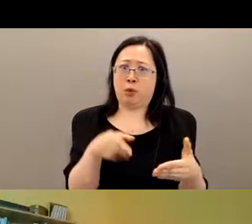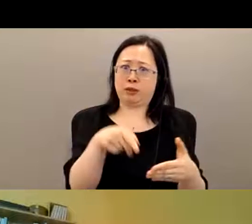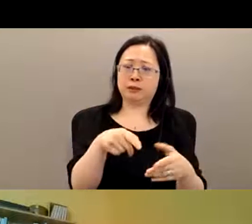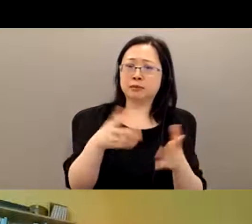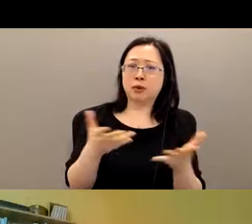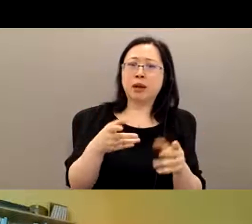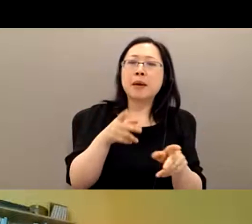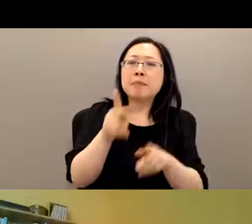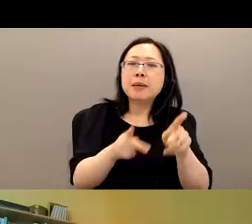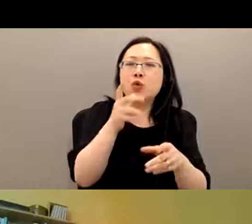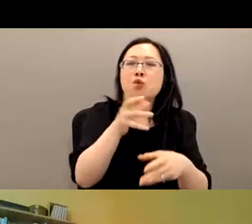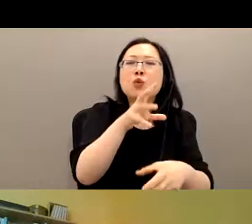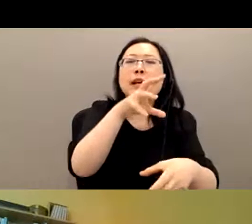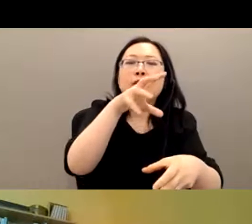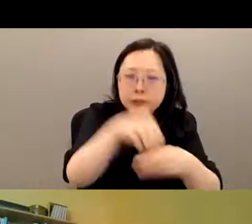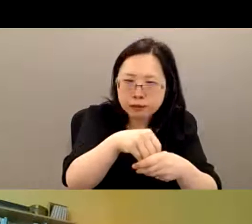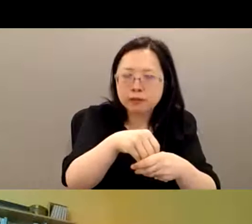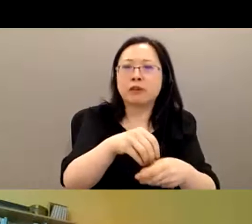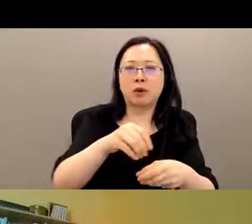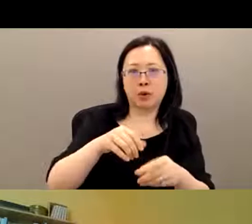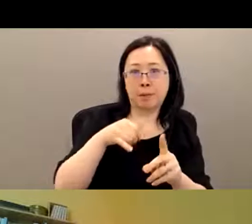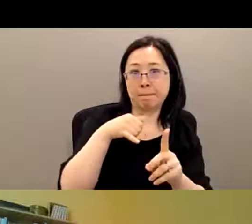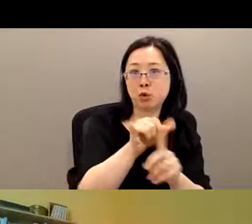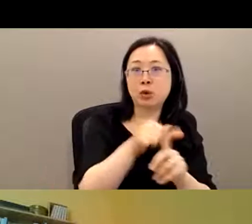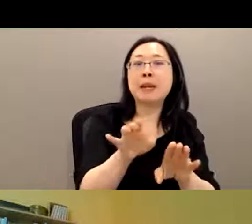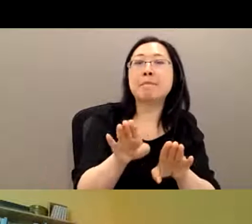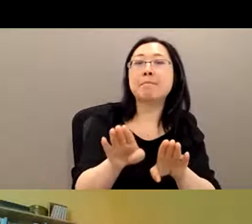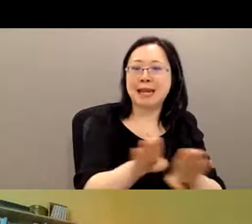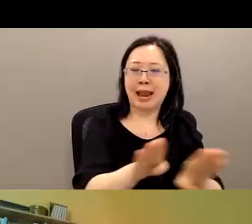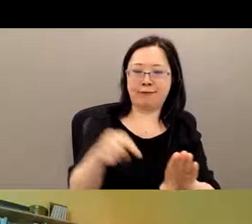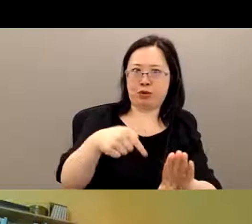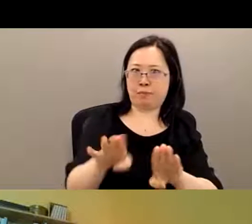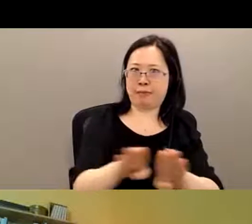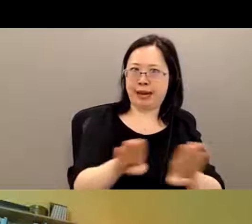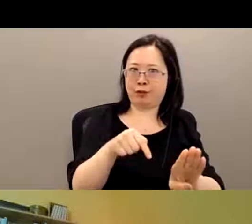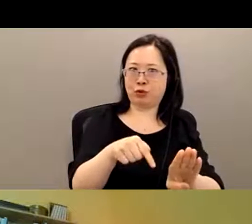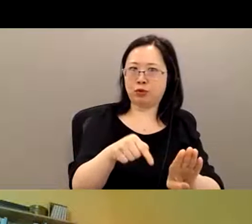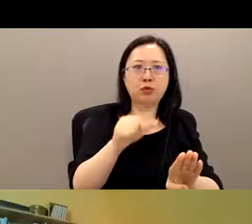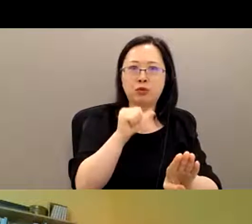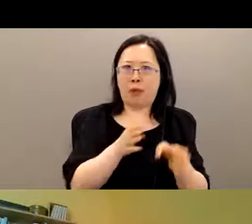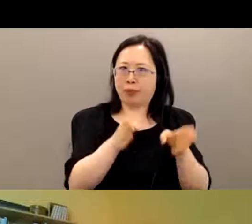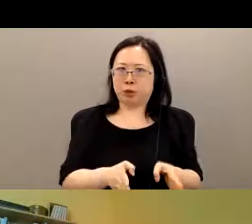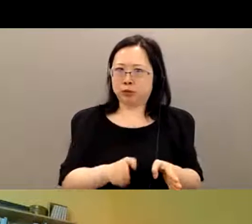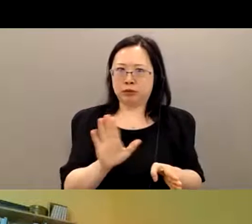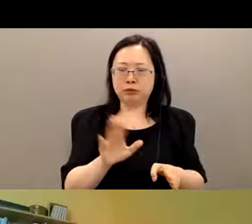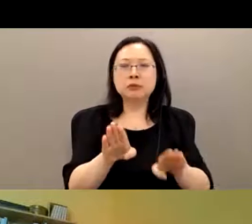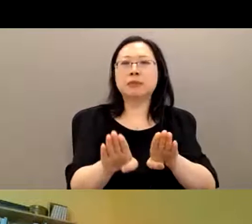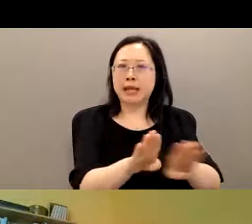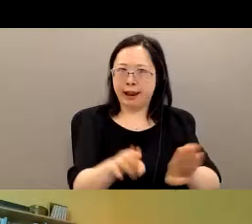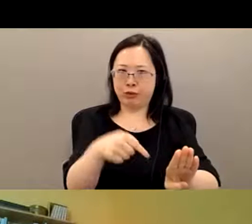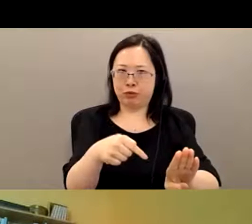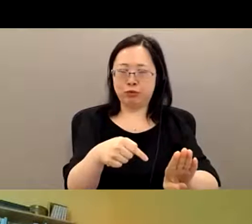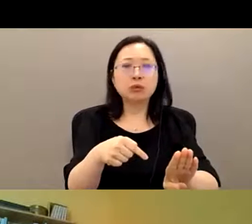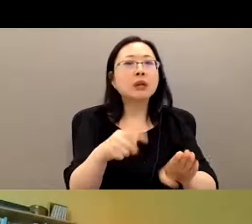engaging in bullying behaviors and those that are actually the target of these behaviors. So you can see how